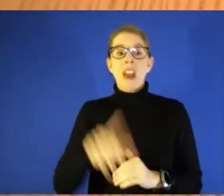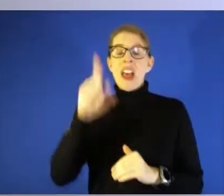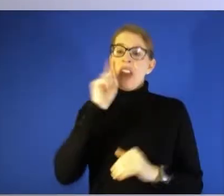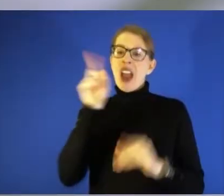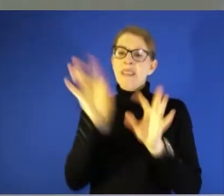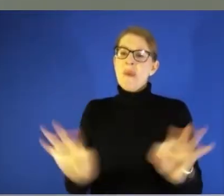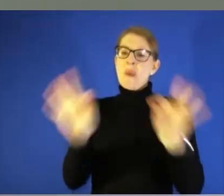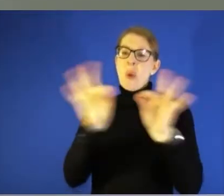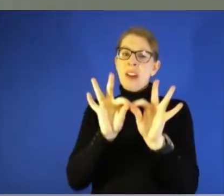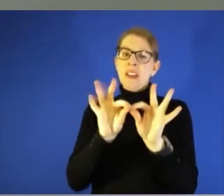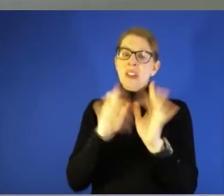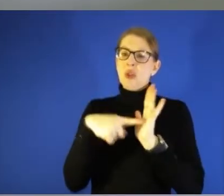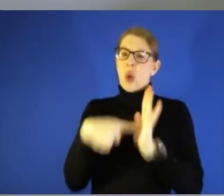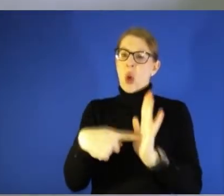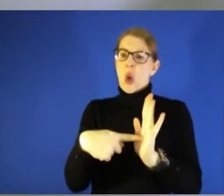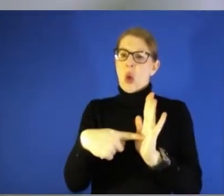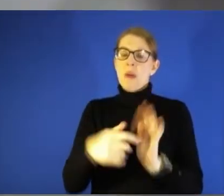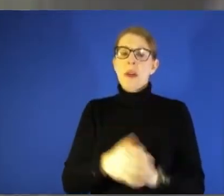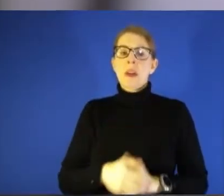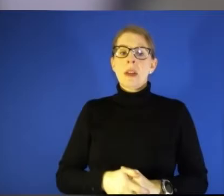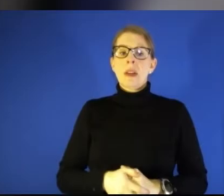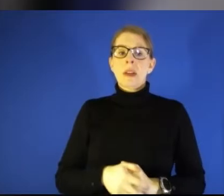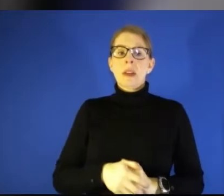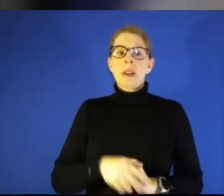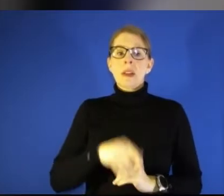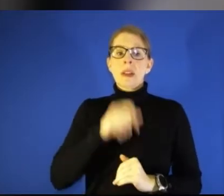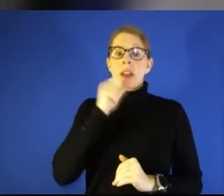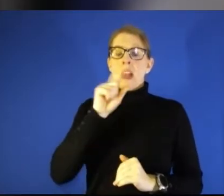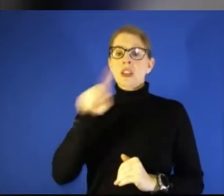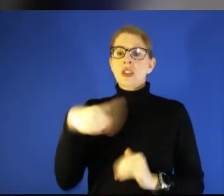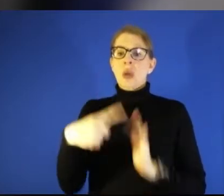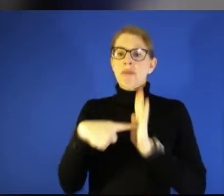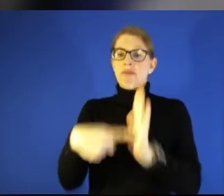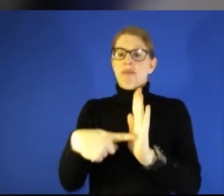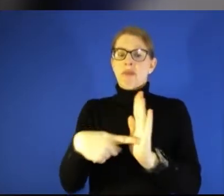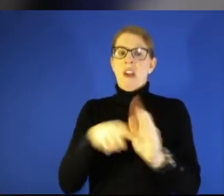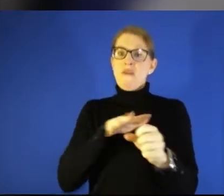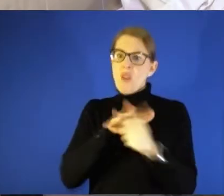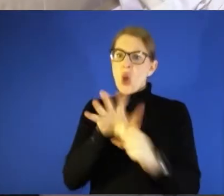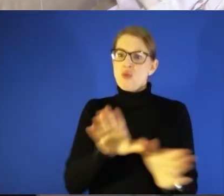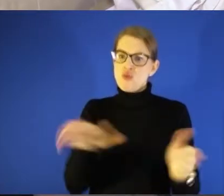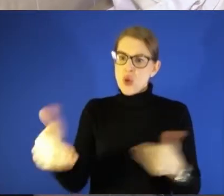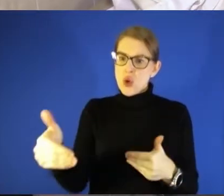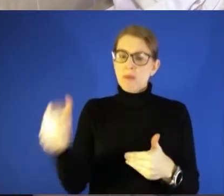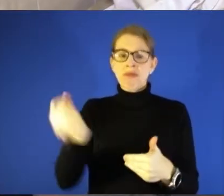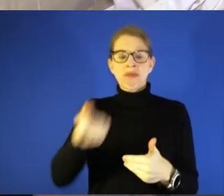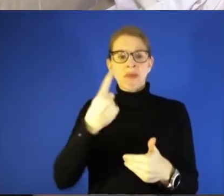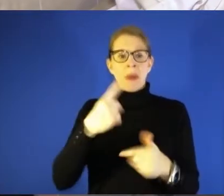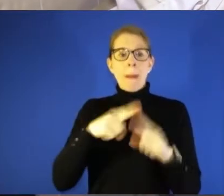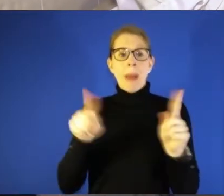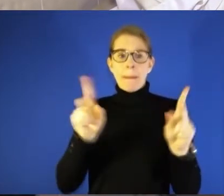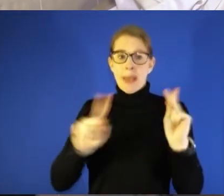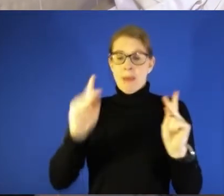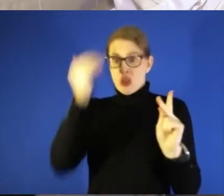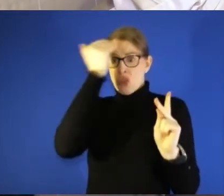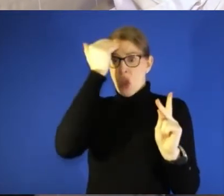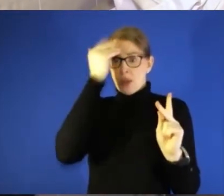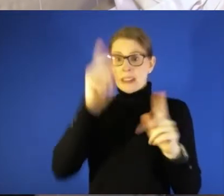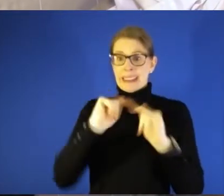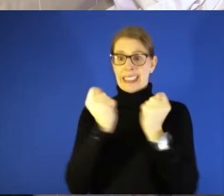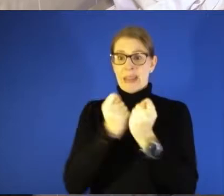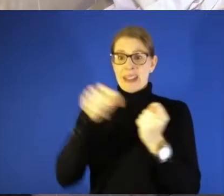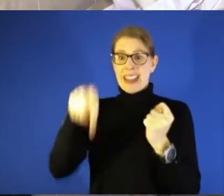that just showing this image of full rooms, but just to let folks know that the teams down there are